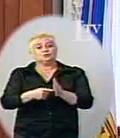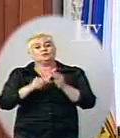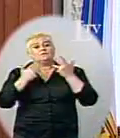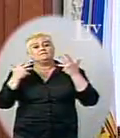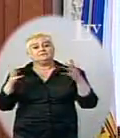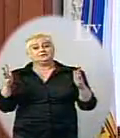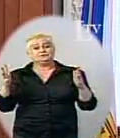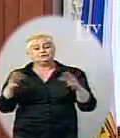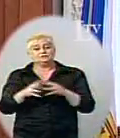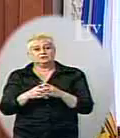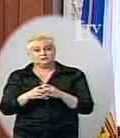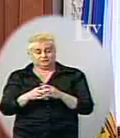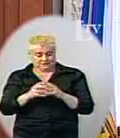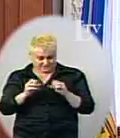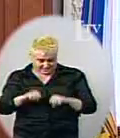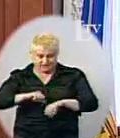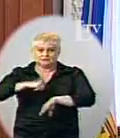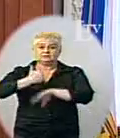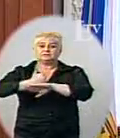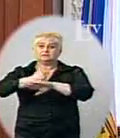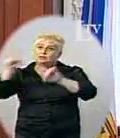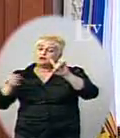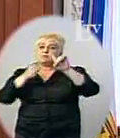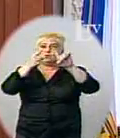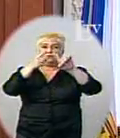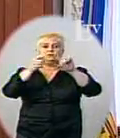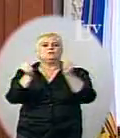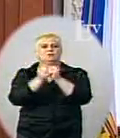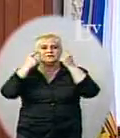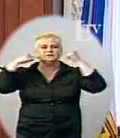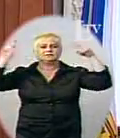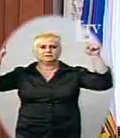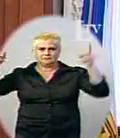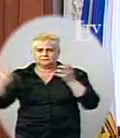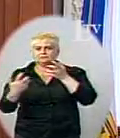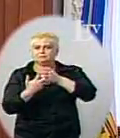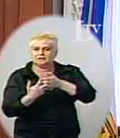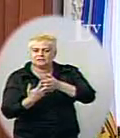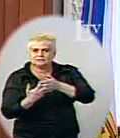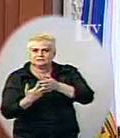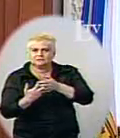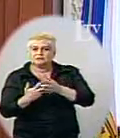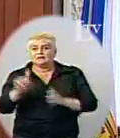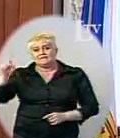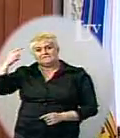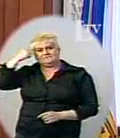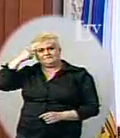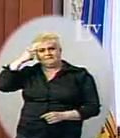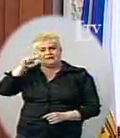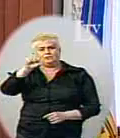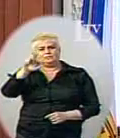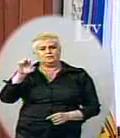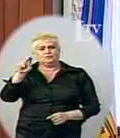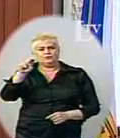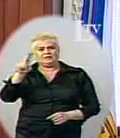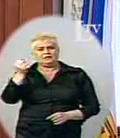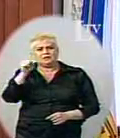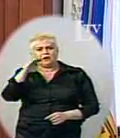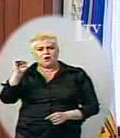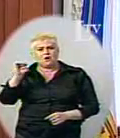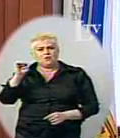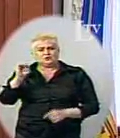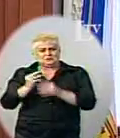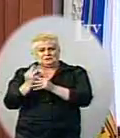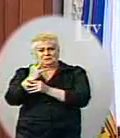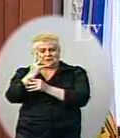can set and meet renewable energy targets, that it can meet and exceed federal greenhouse gas emission